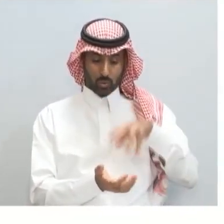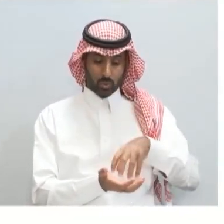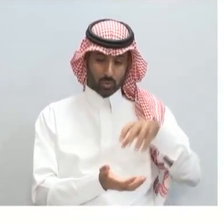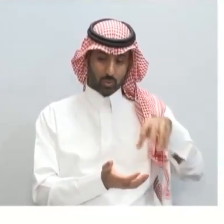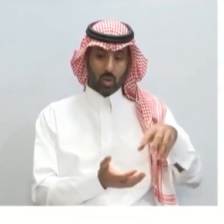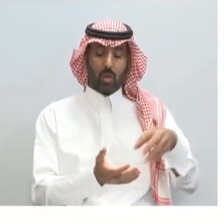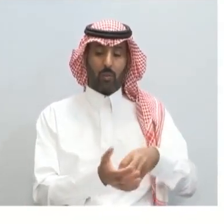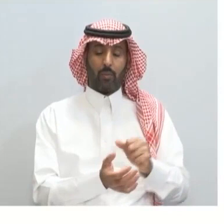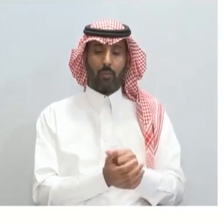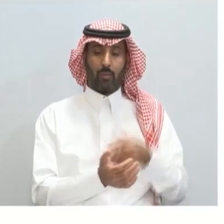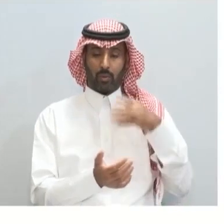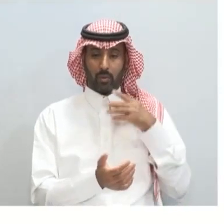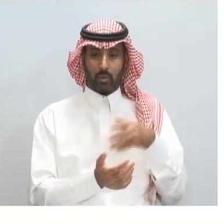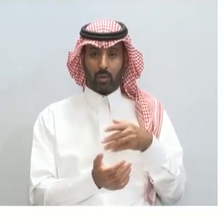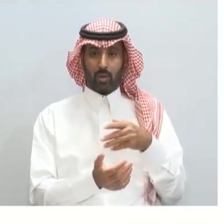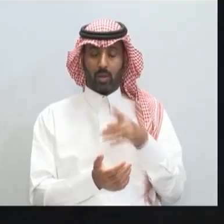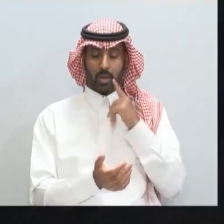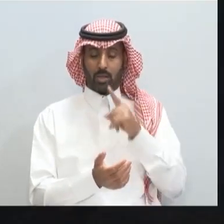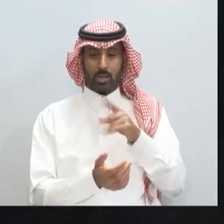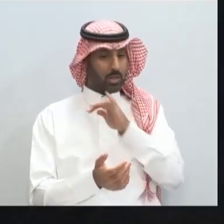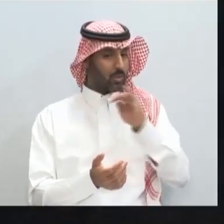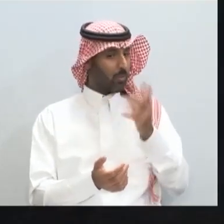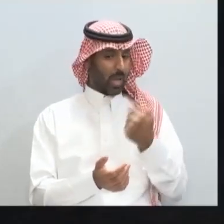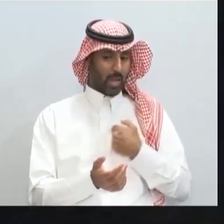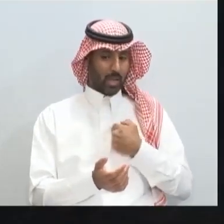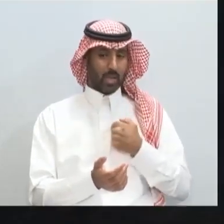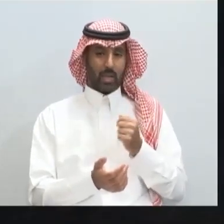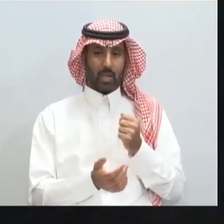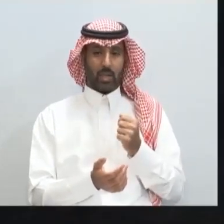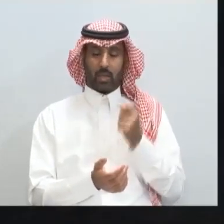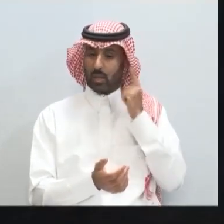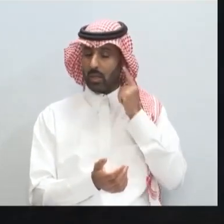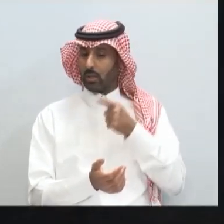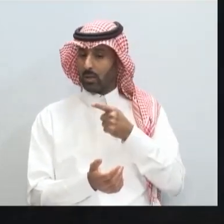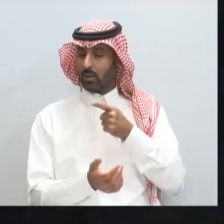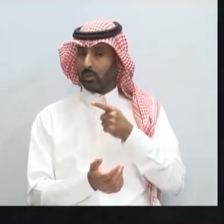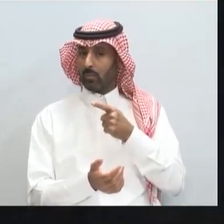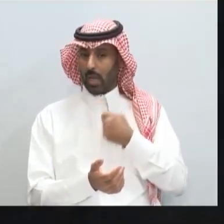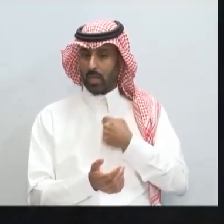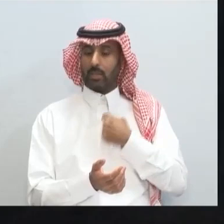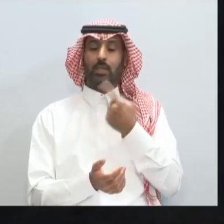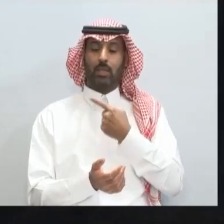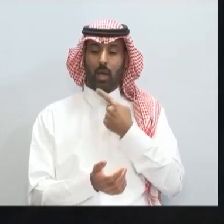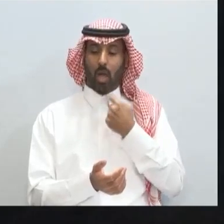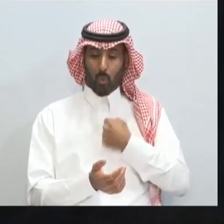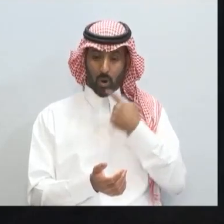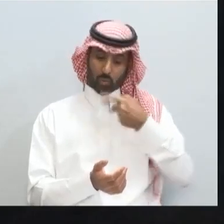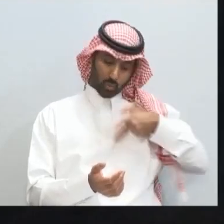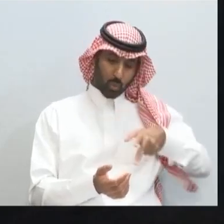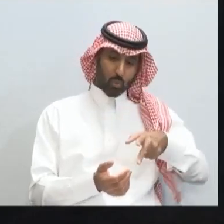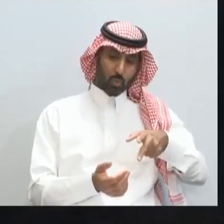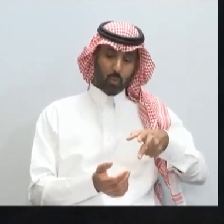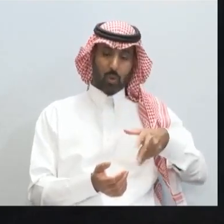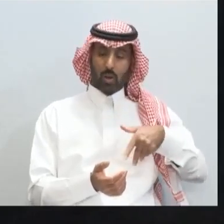downtown the one who said the sentence me when you hear me saying this sentence do I want to go